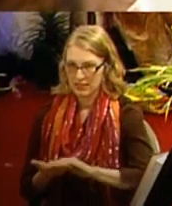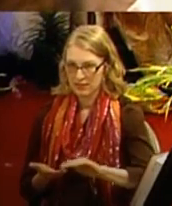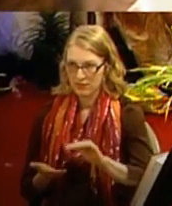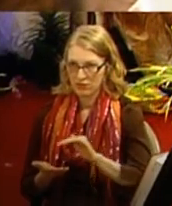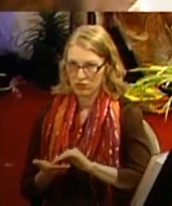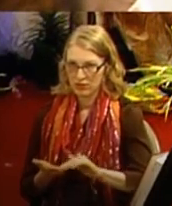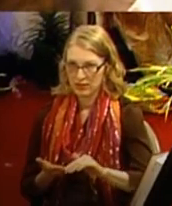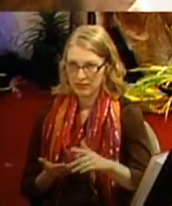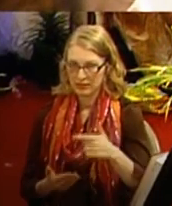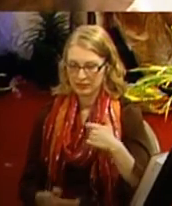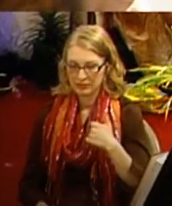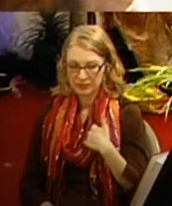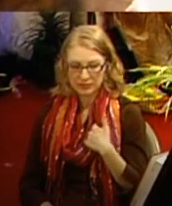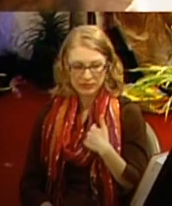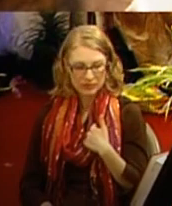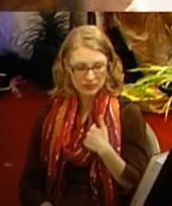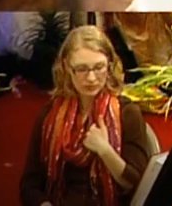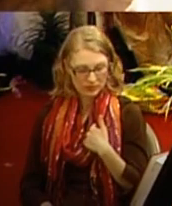And I'm